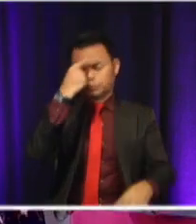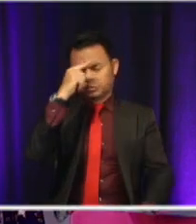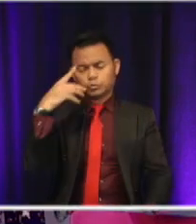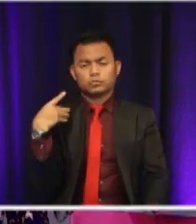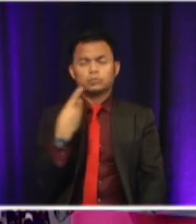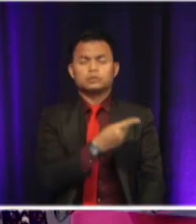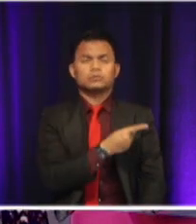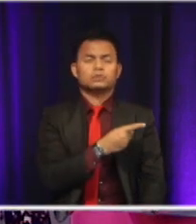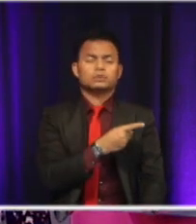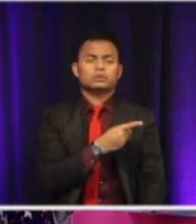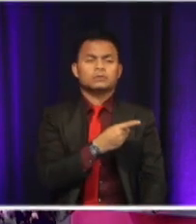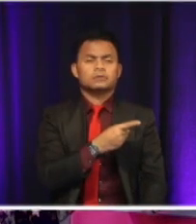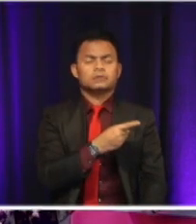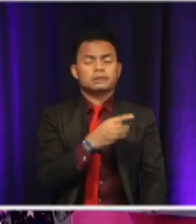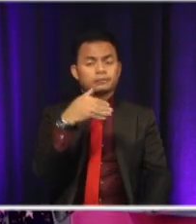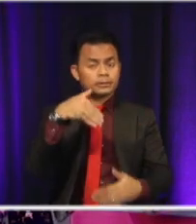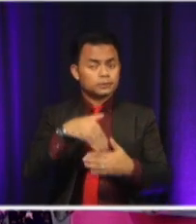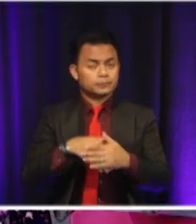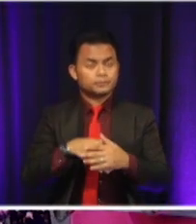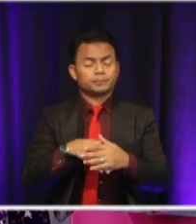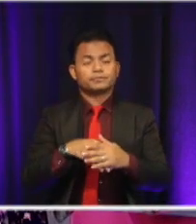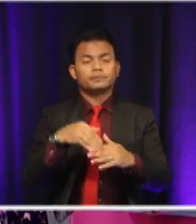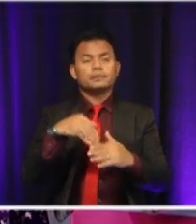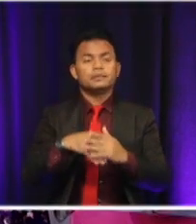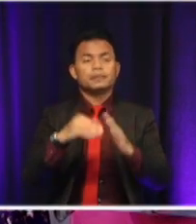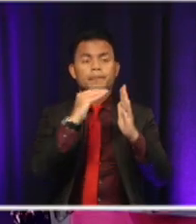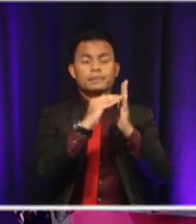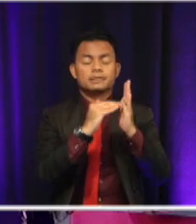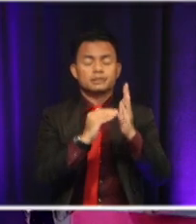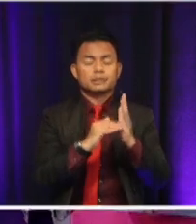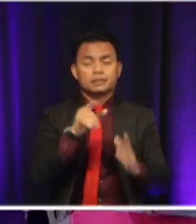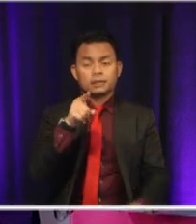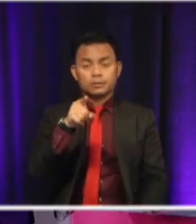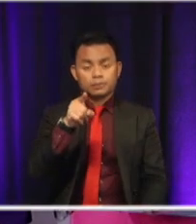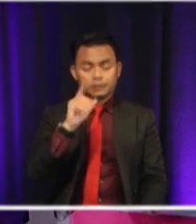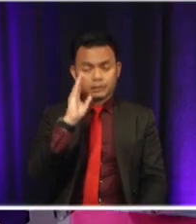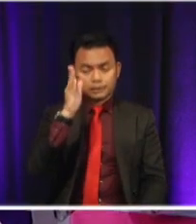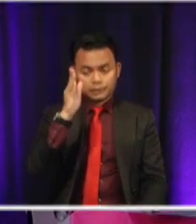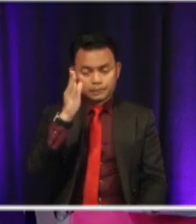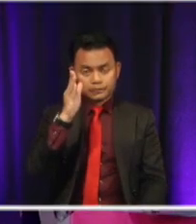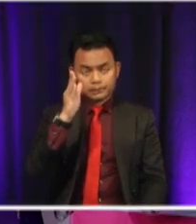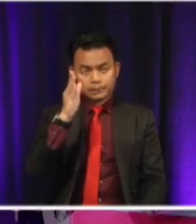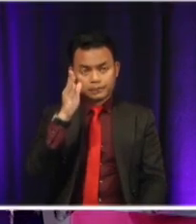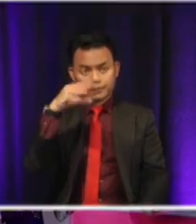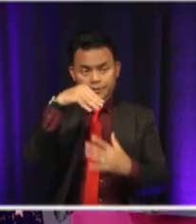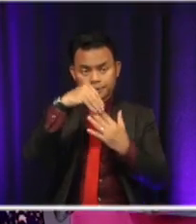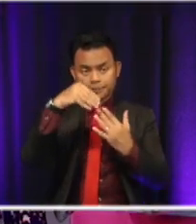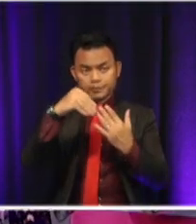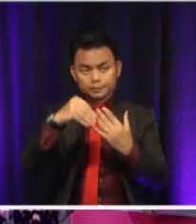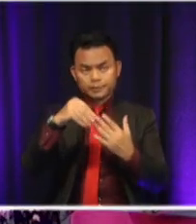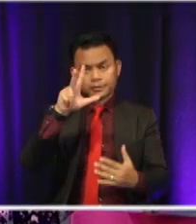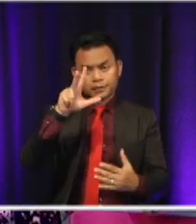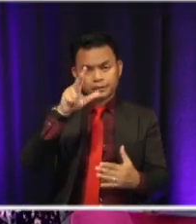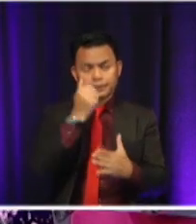back into your essay. You are going to select 3 or 4 content points,